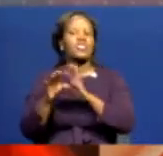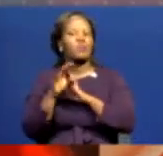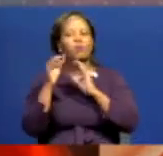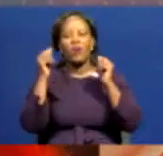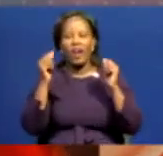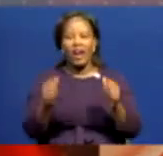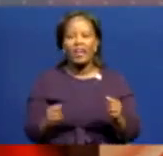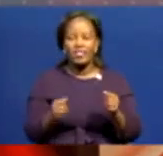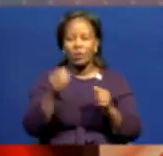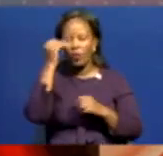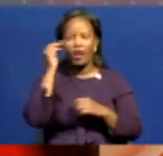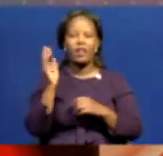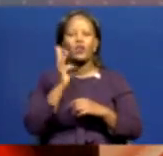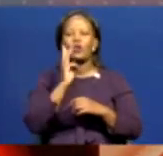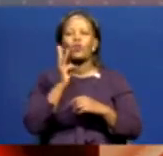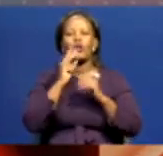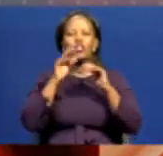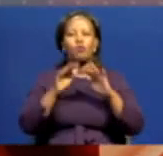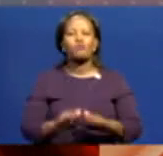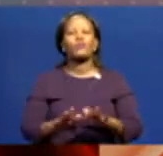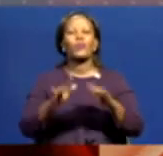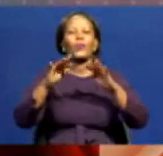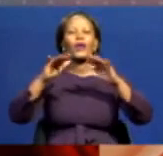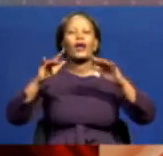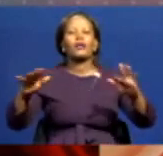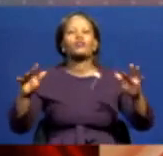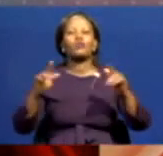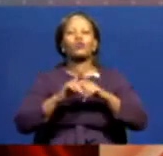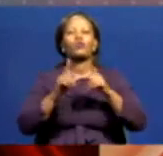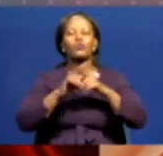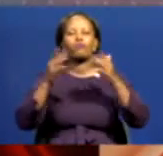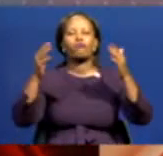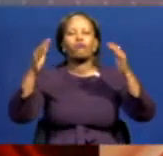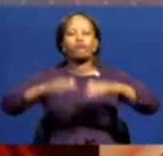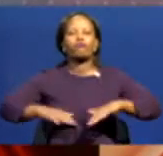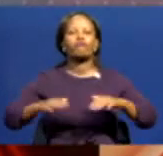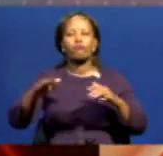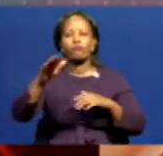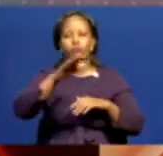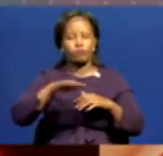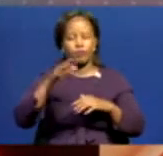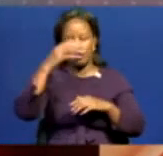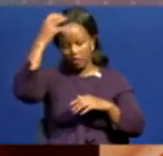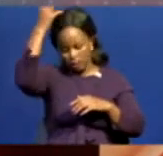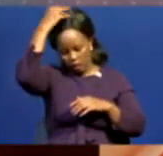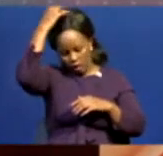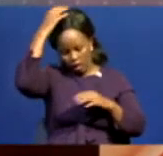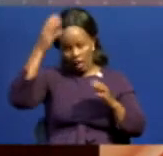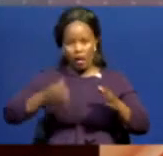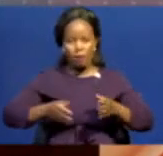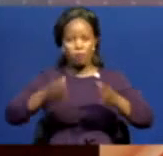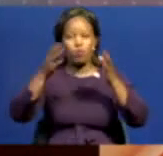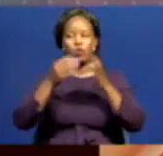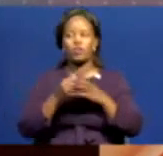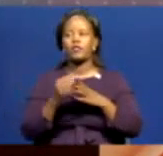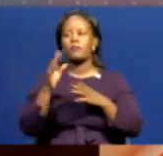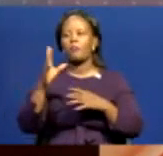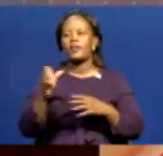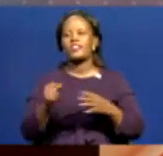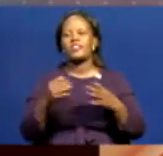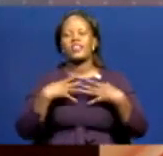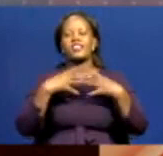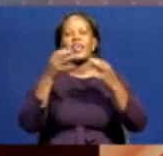after the ravaging floods cut off at Gamba along the Garsen-witu Lamu road. Health Cabinet Secretary Susan Nakhumicha and